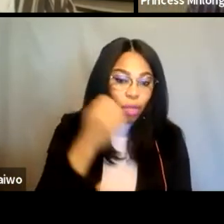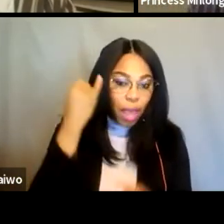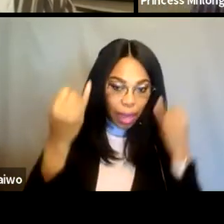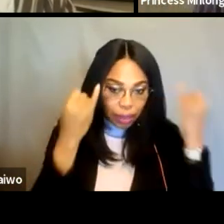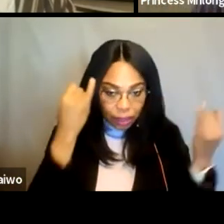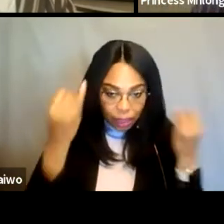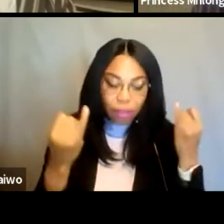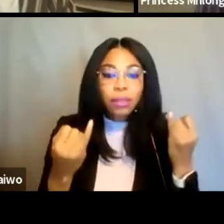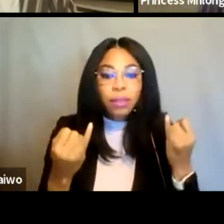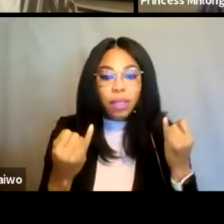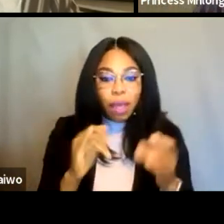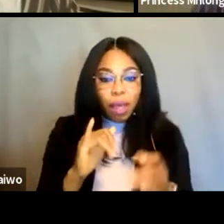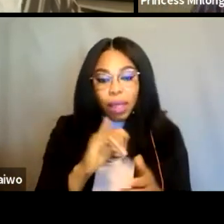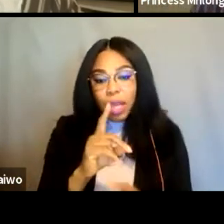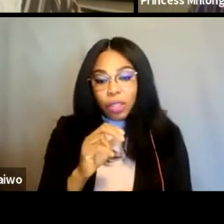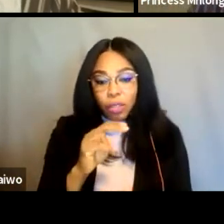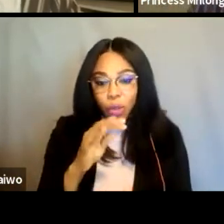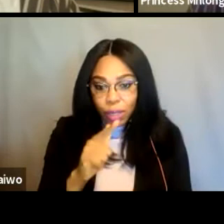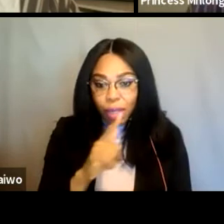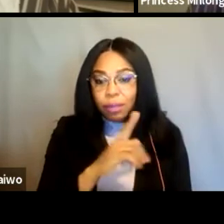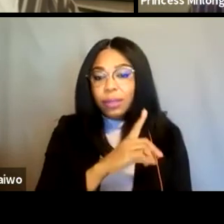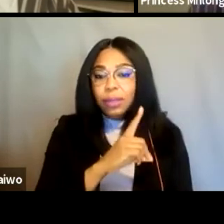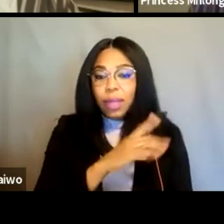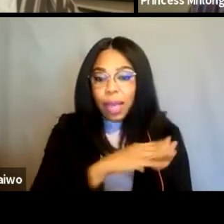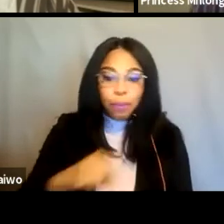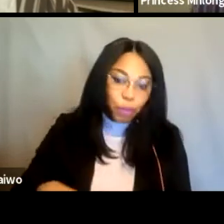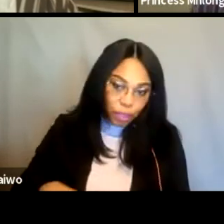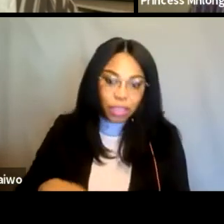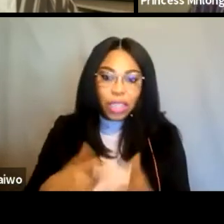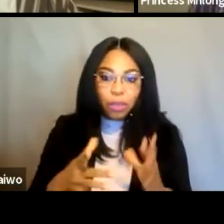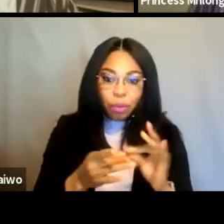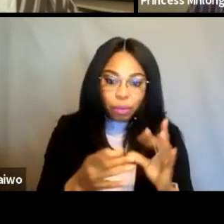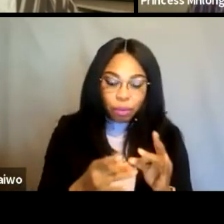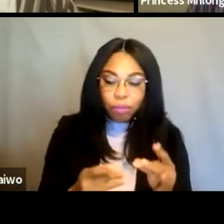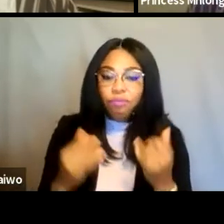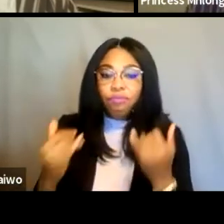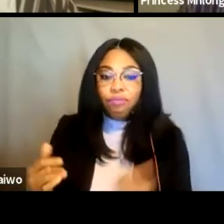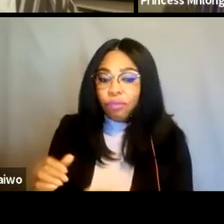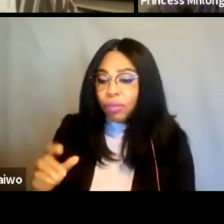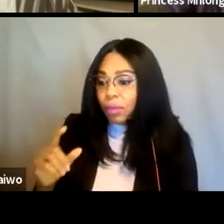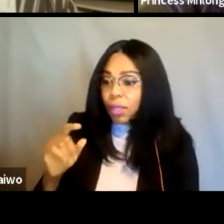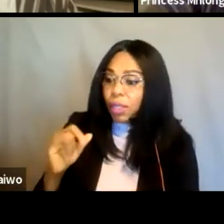to you. Okay. So in terms of dramaturgy, you know,